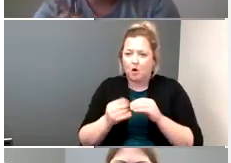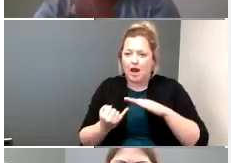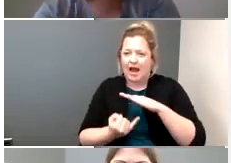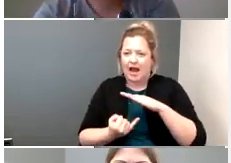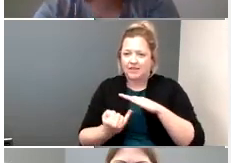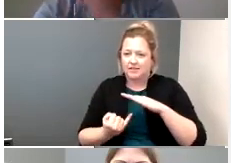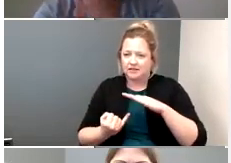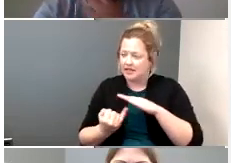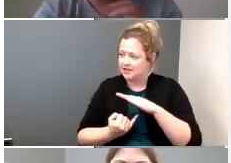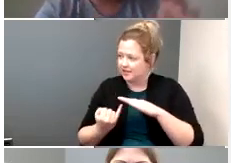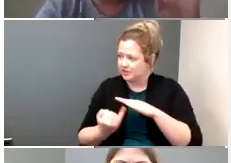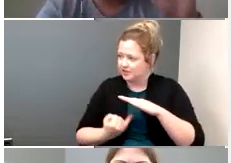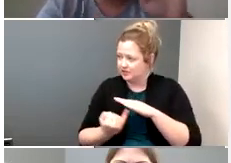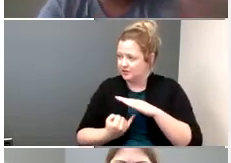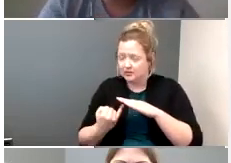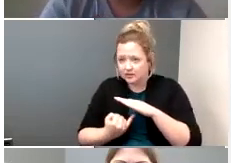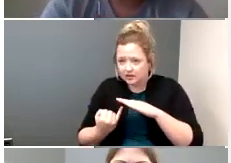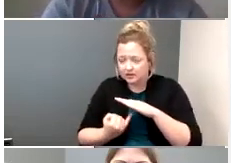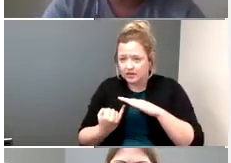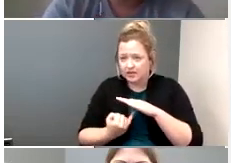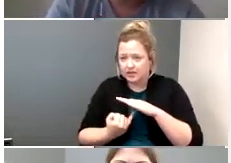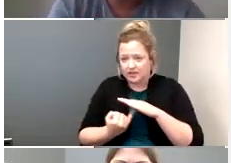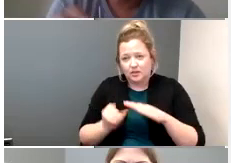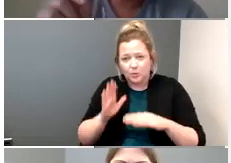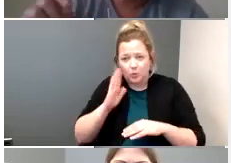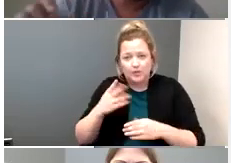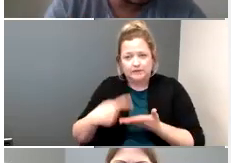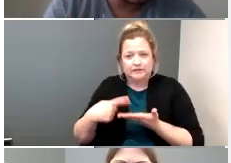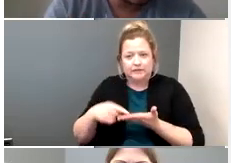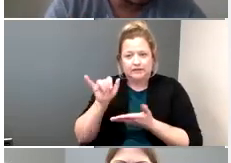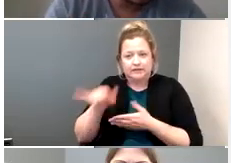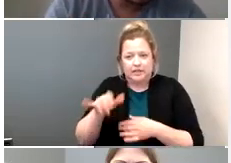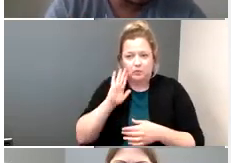memoization. So we'll talk about that later. Okay. But